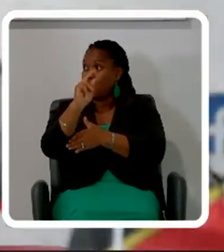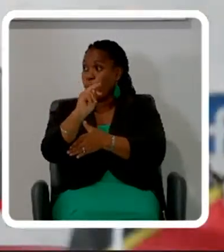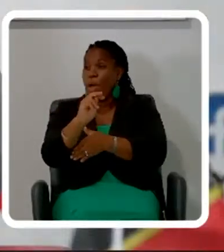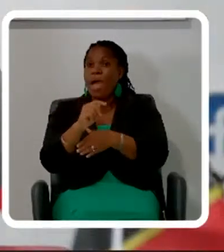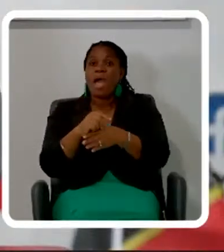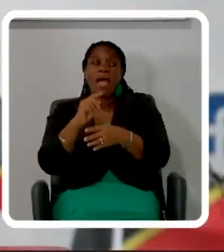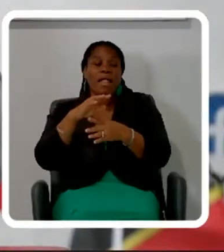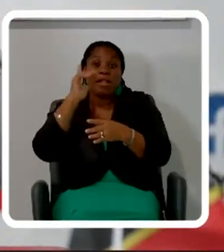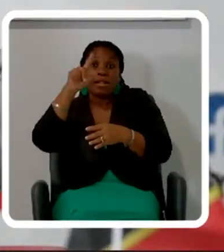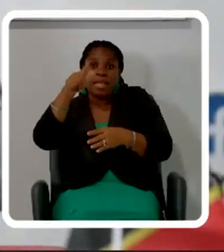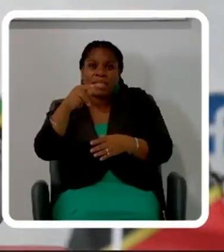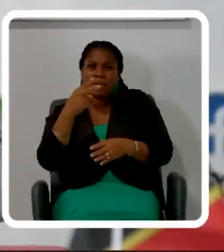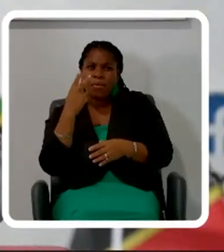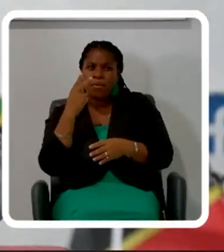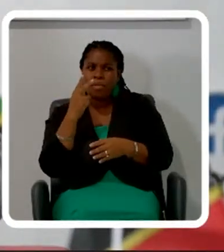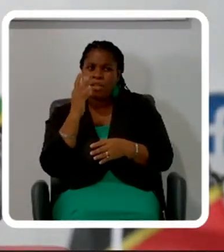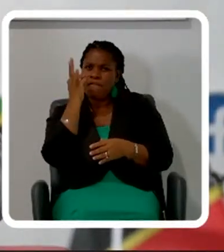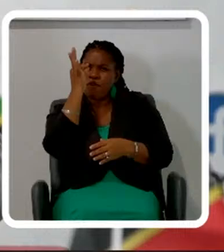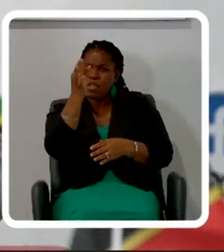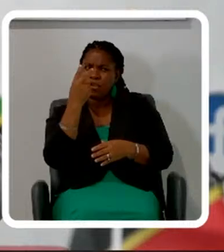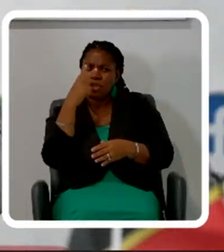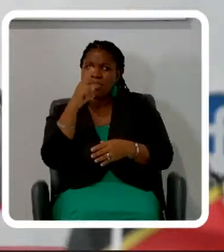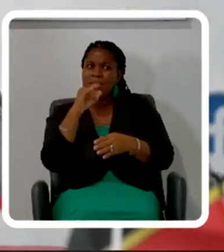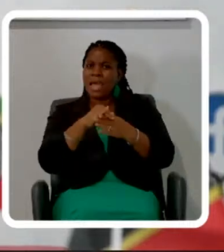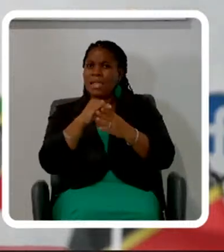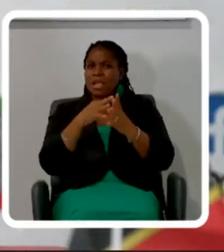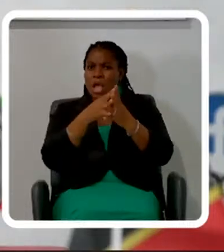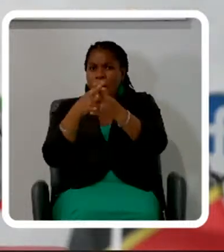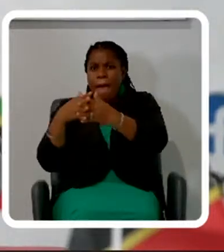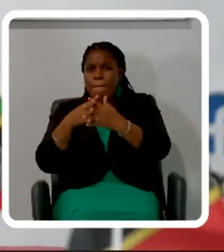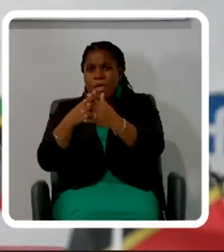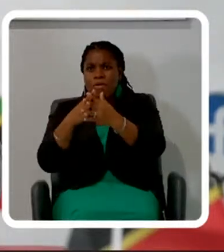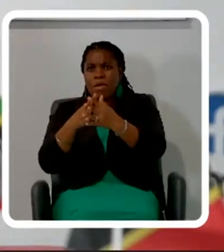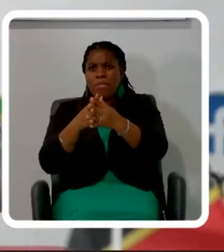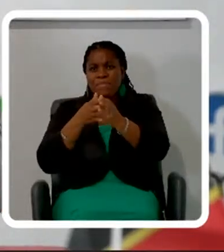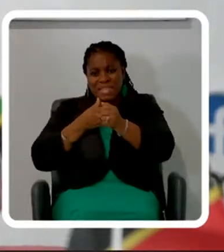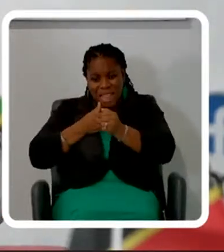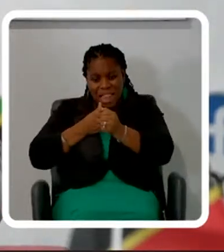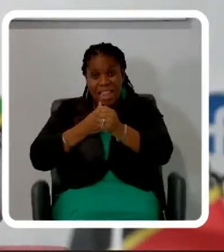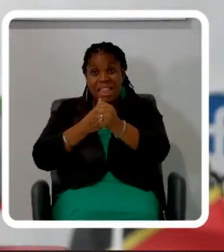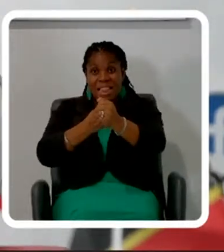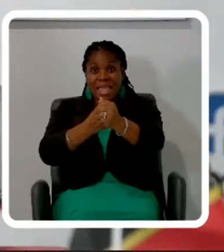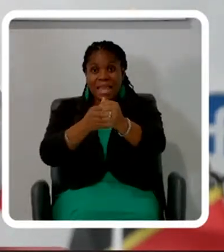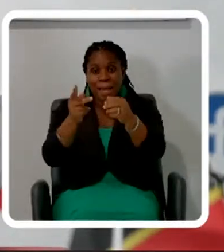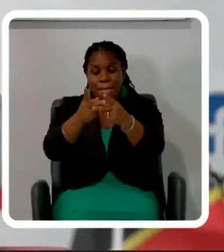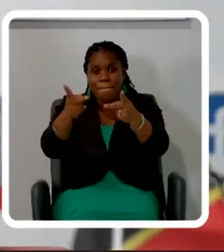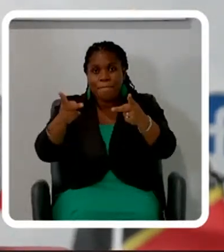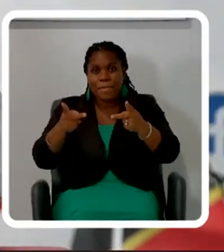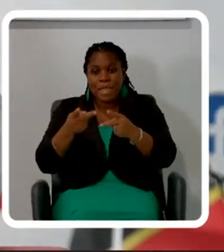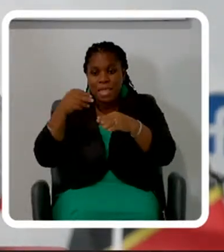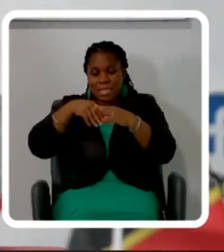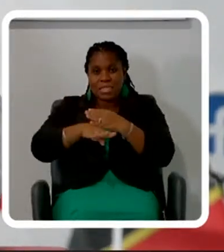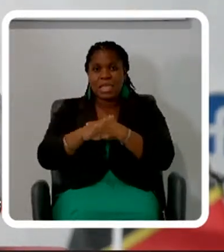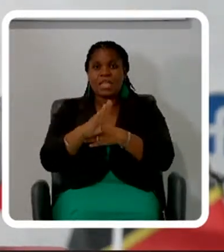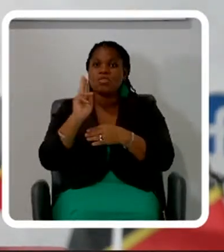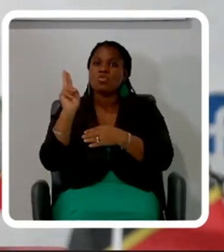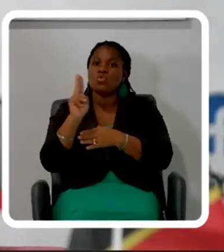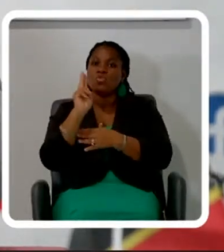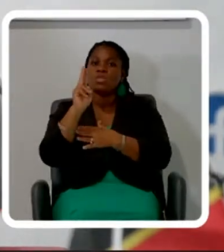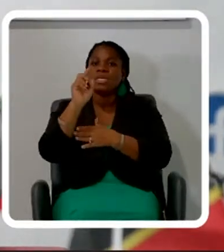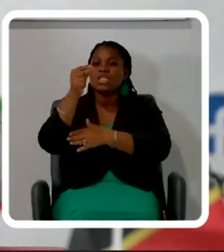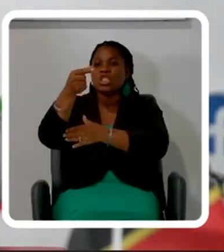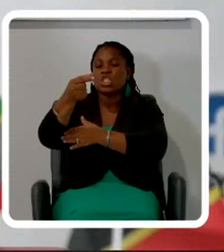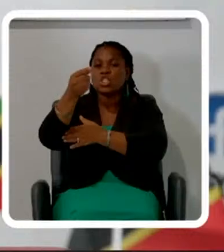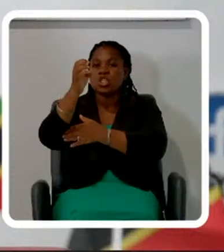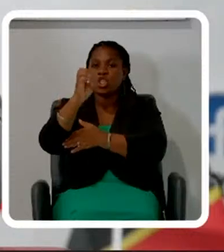is a leading country in geothermal energy. They have already allocated the money for it. This present administration in the United States have